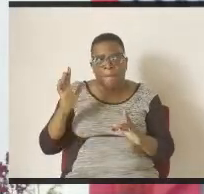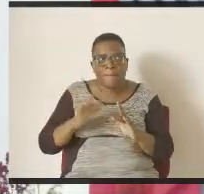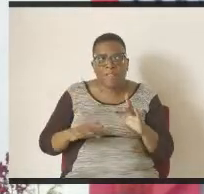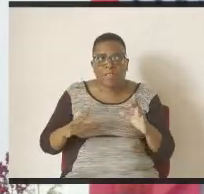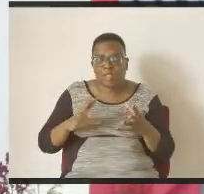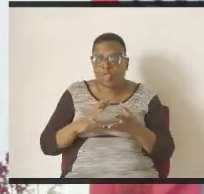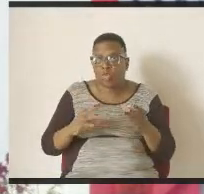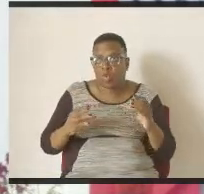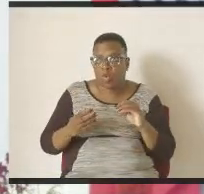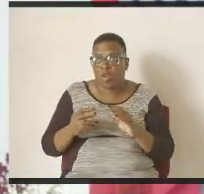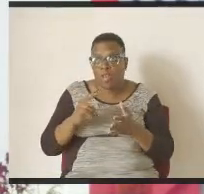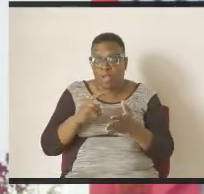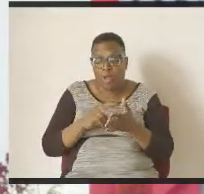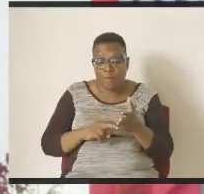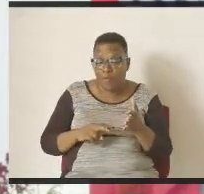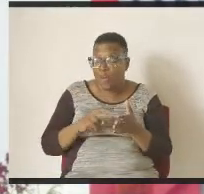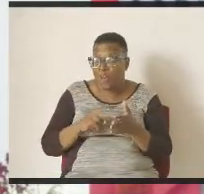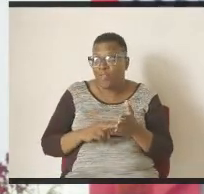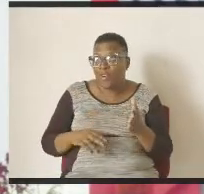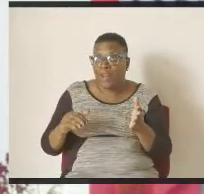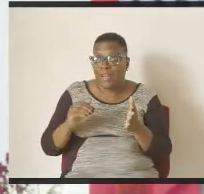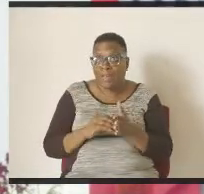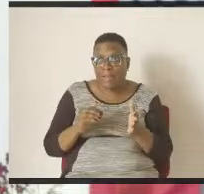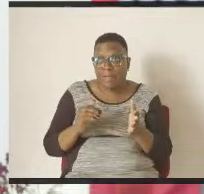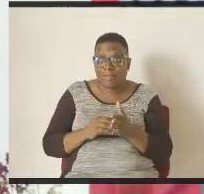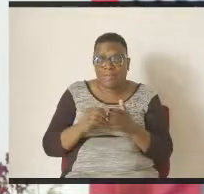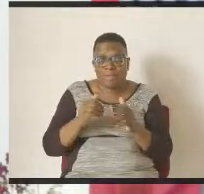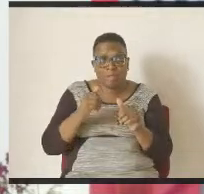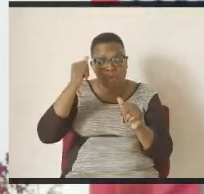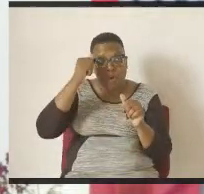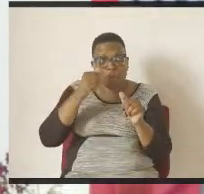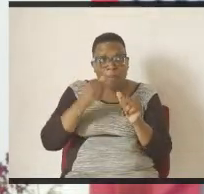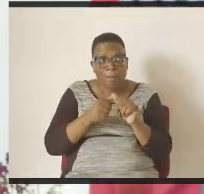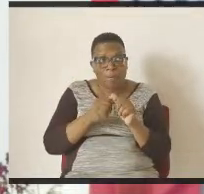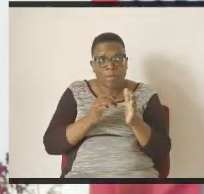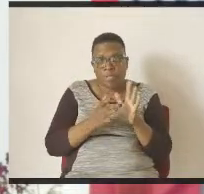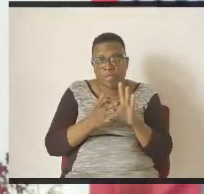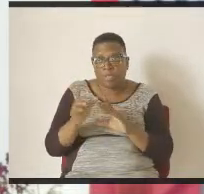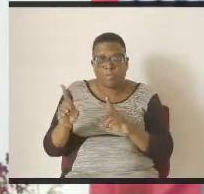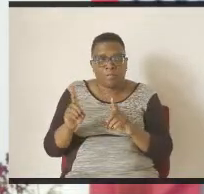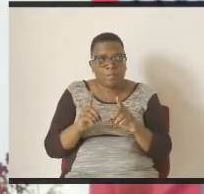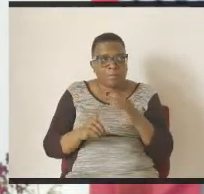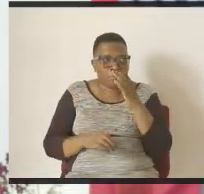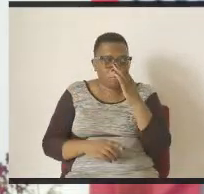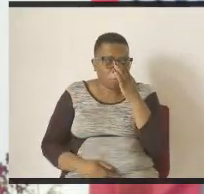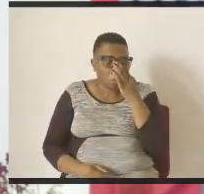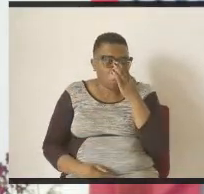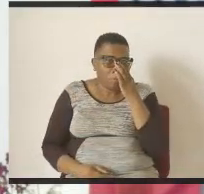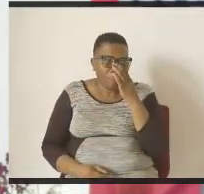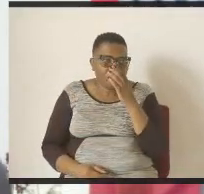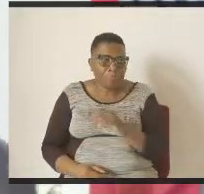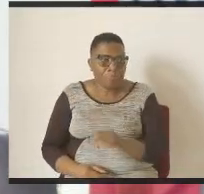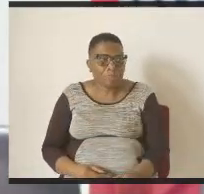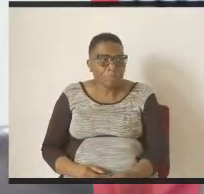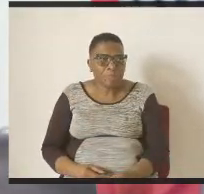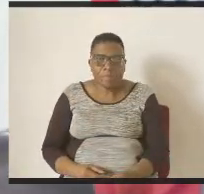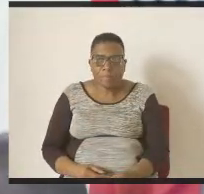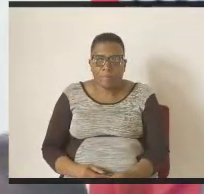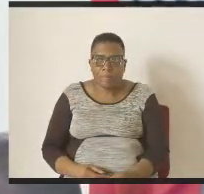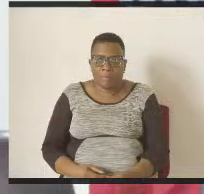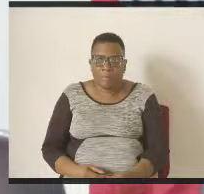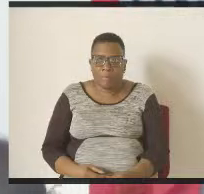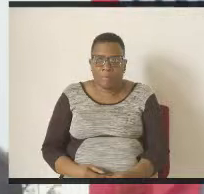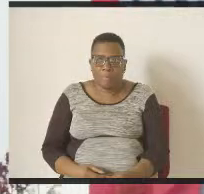especially outside of this season. Number two, we gotta facilitate